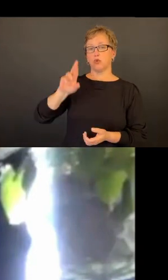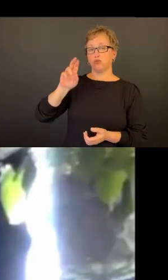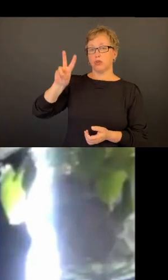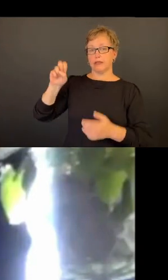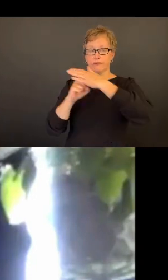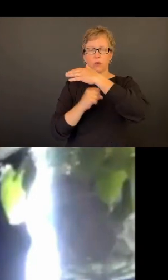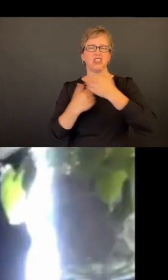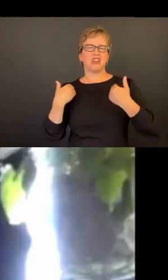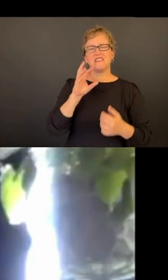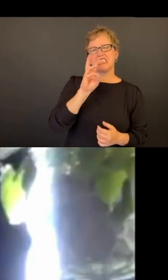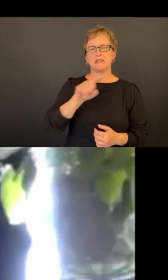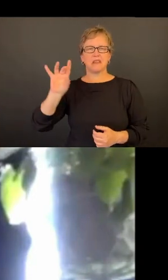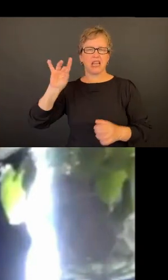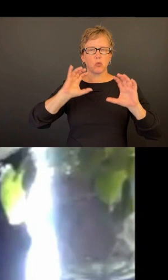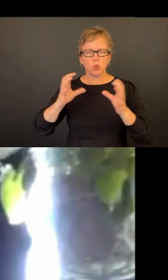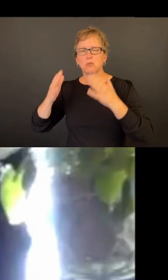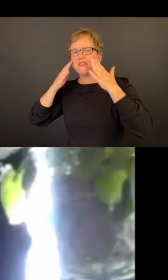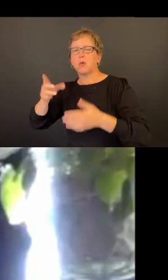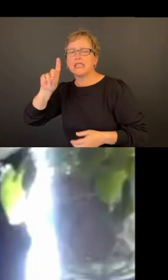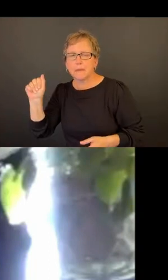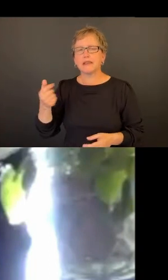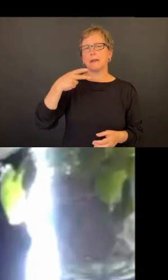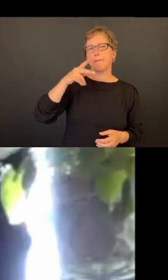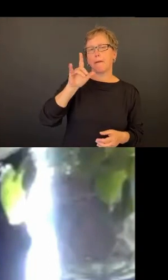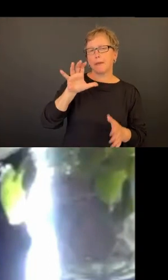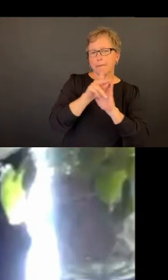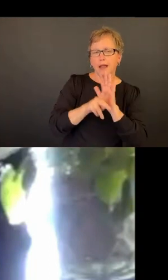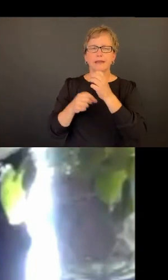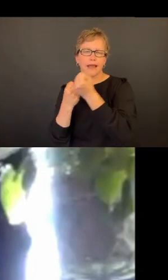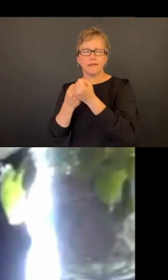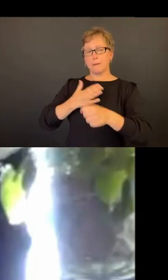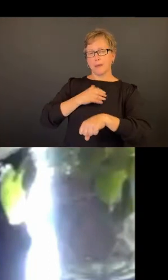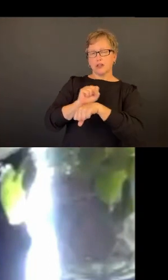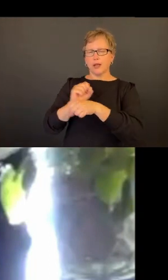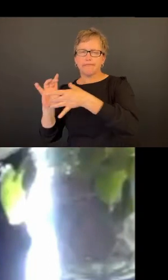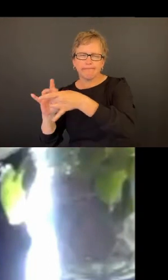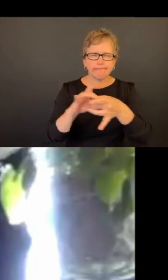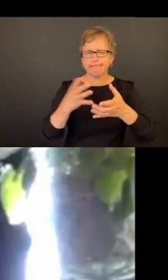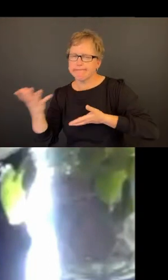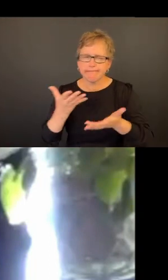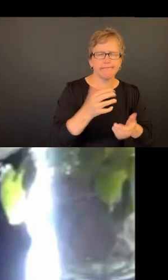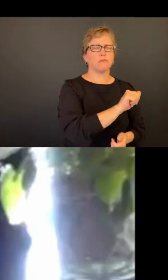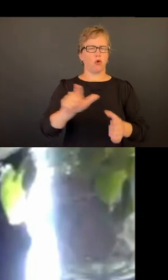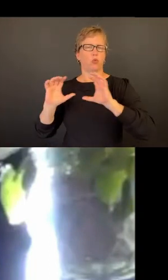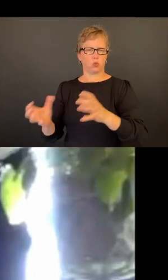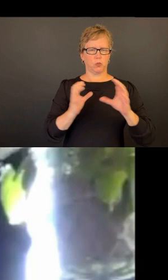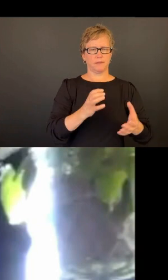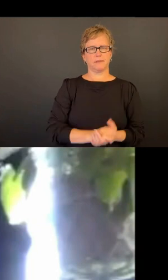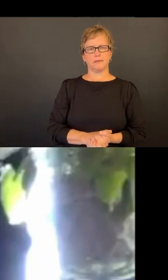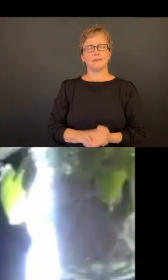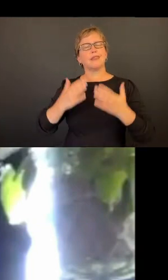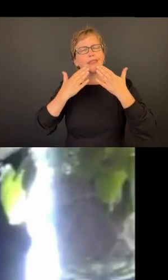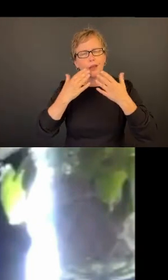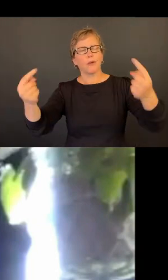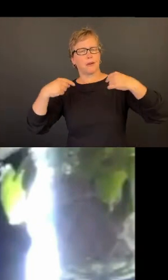Reeve Foundation. I serve as key liaison on behalf of the Reeve Foundation to about 6 to 8 coalitions focused on disability,